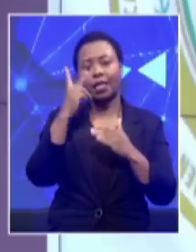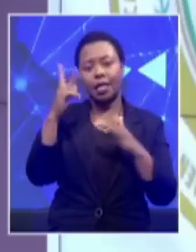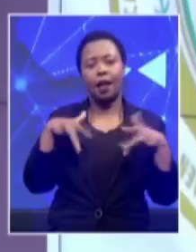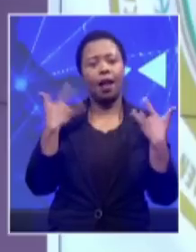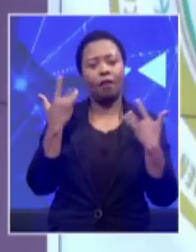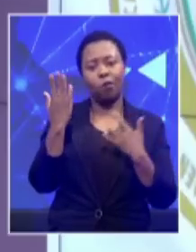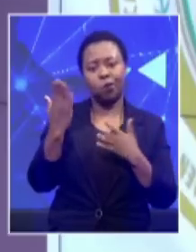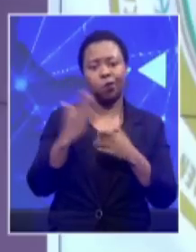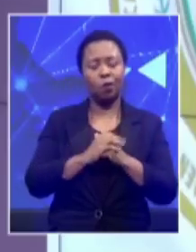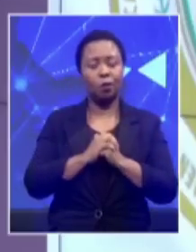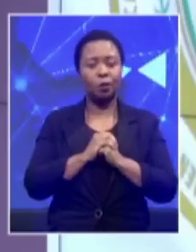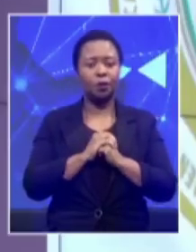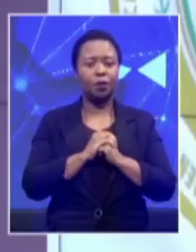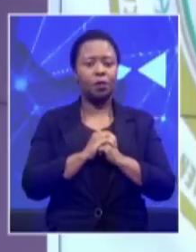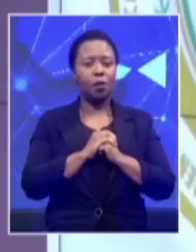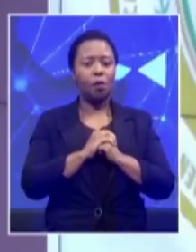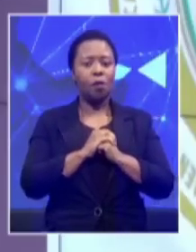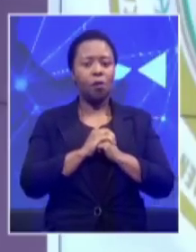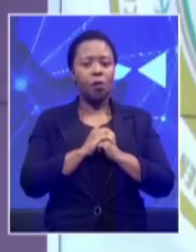live.